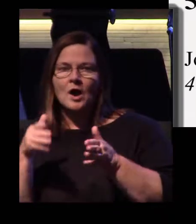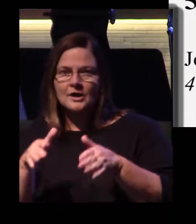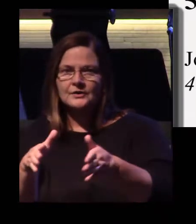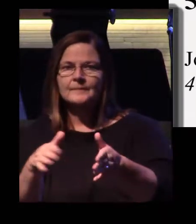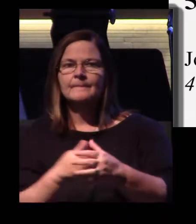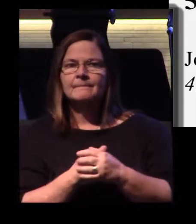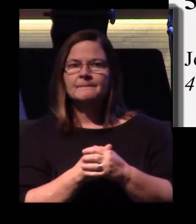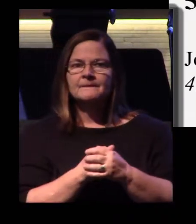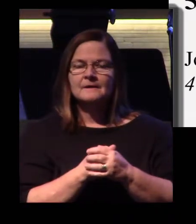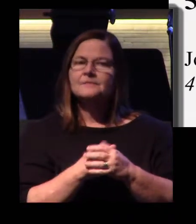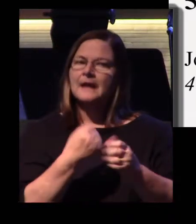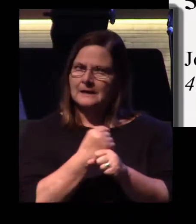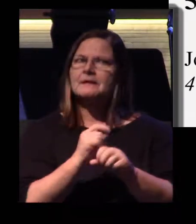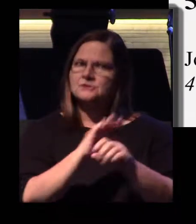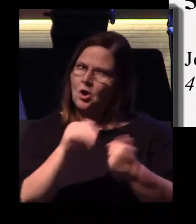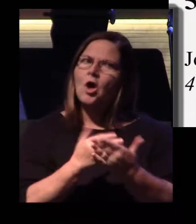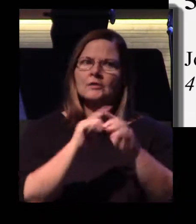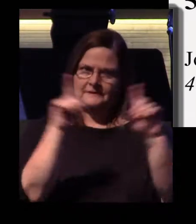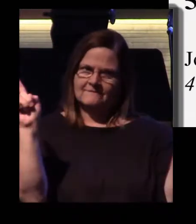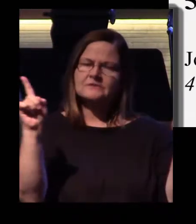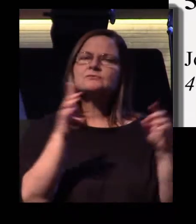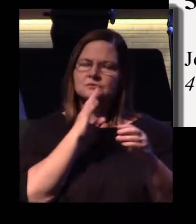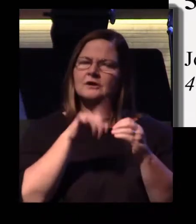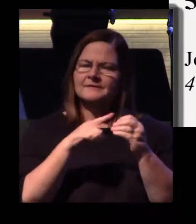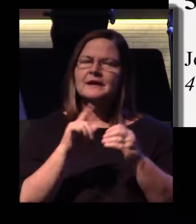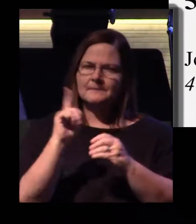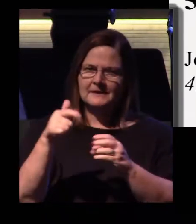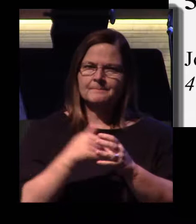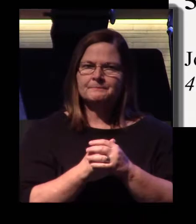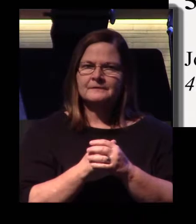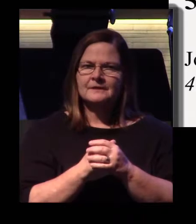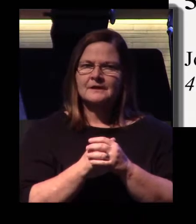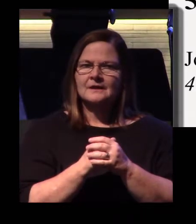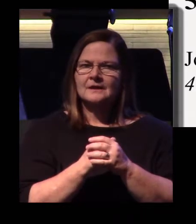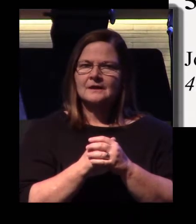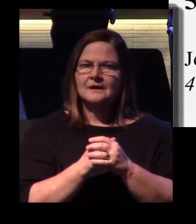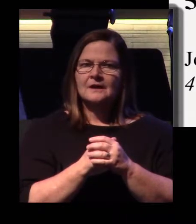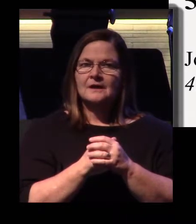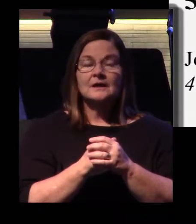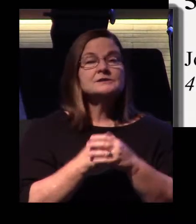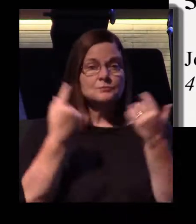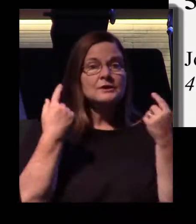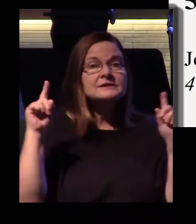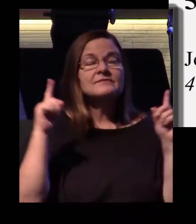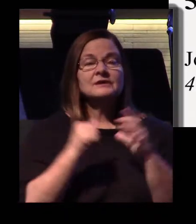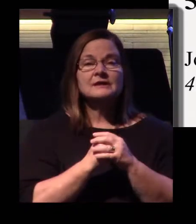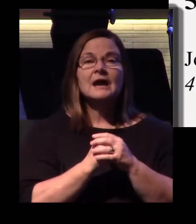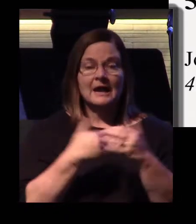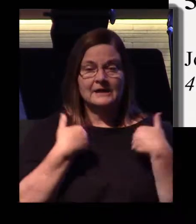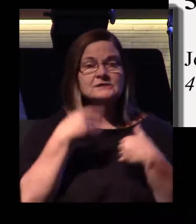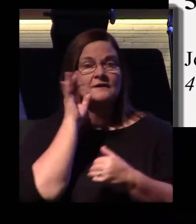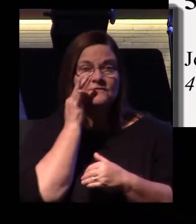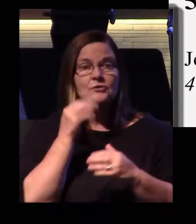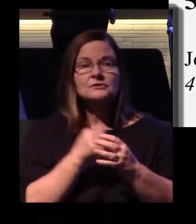well rooted. His position, he's of course by streams of water. That makes all the difference, and we'll talk about that